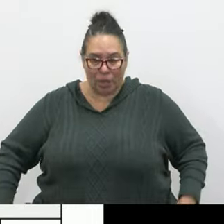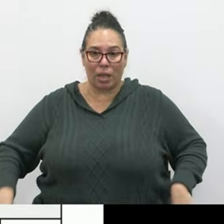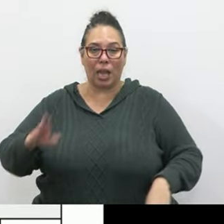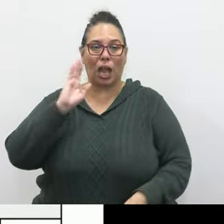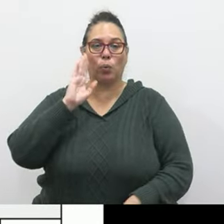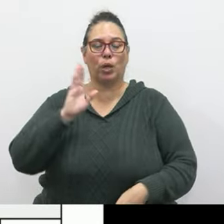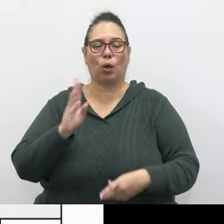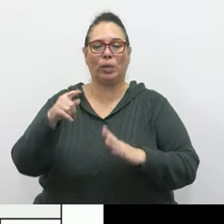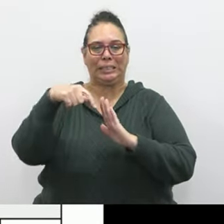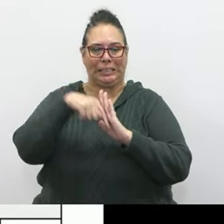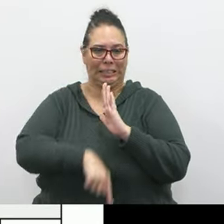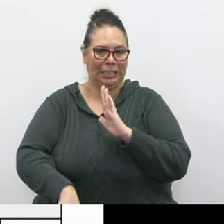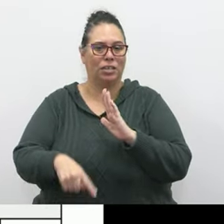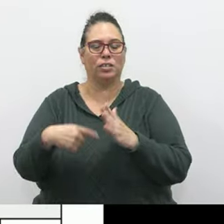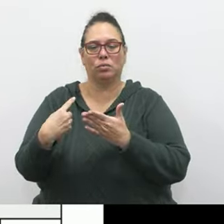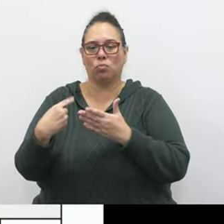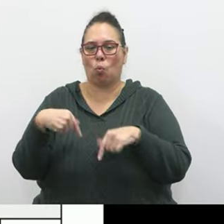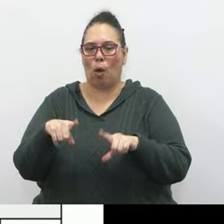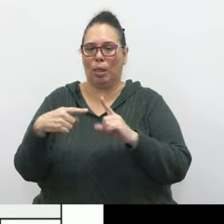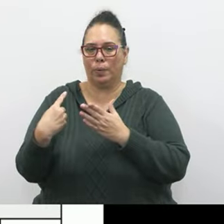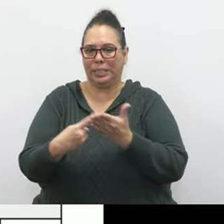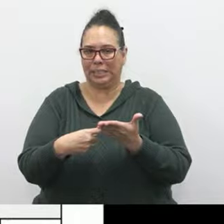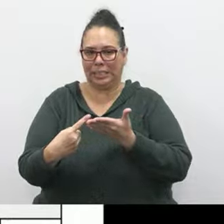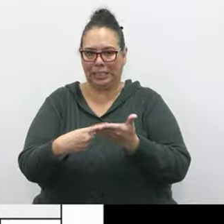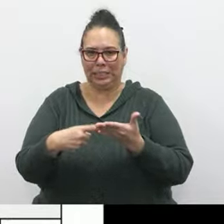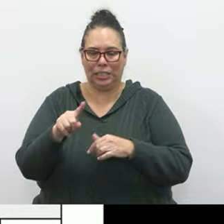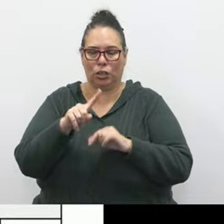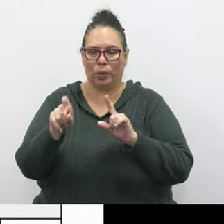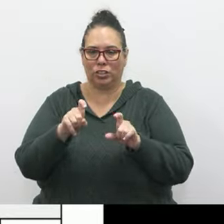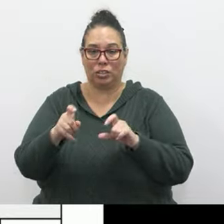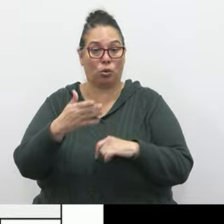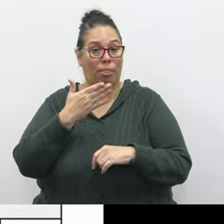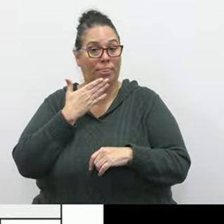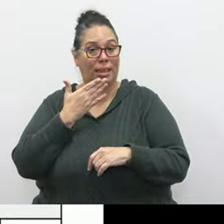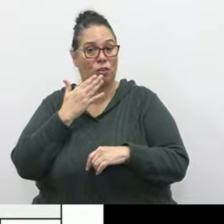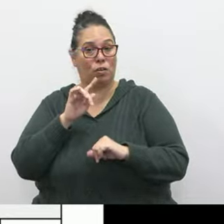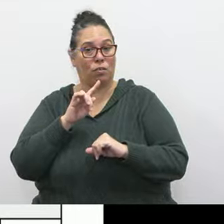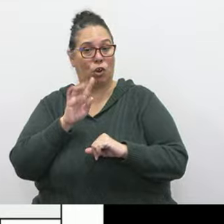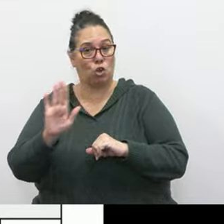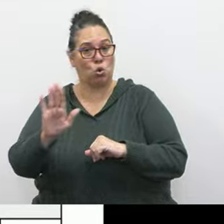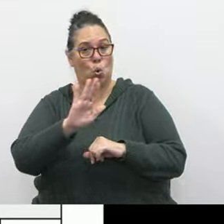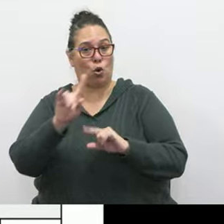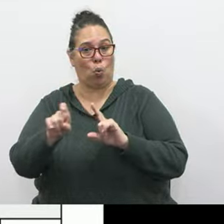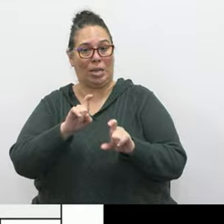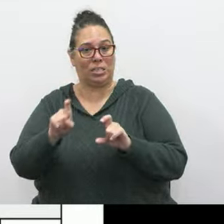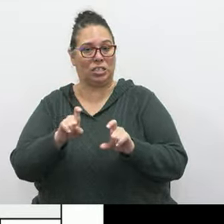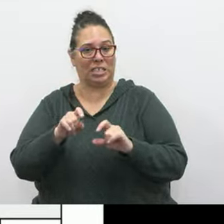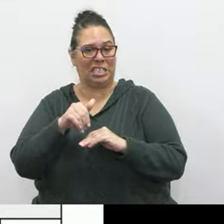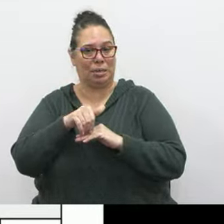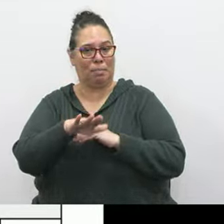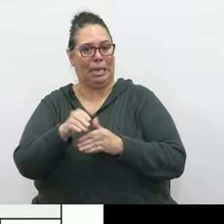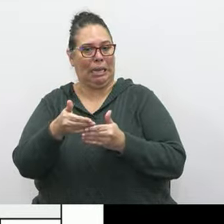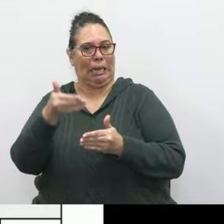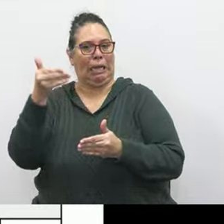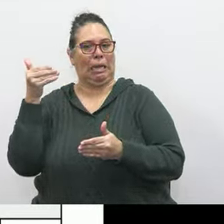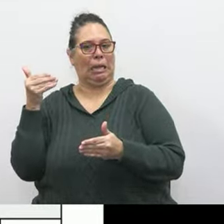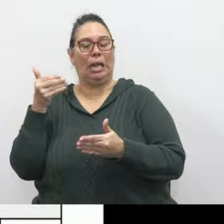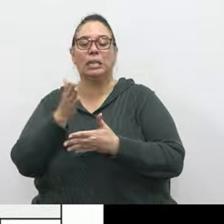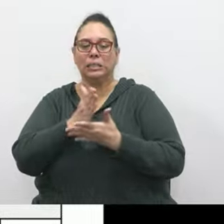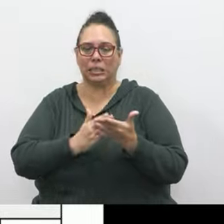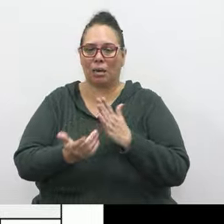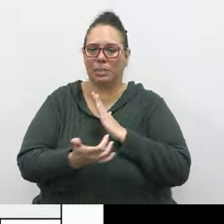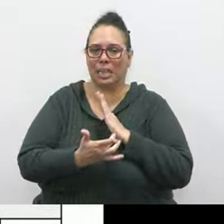we discuss the strategic questions that were asked. So thank you for the questions that were asked ahead of time. Some of them are technical and give